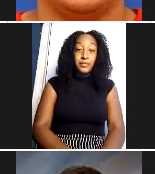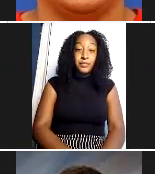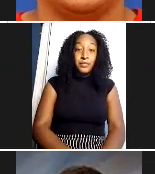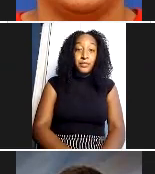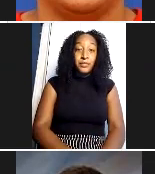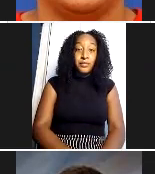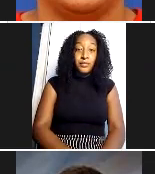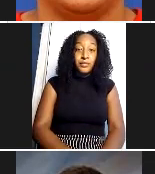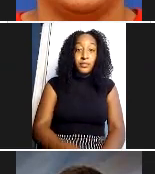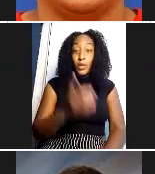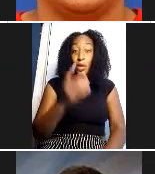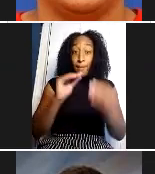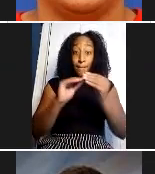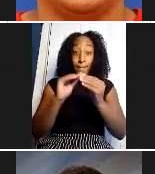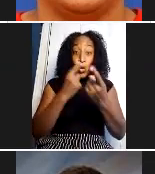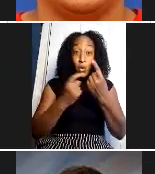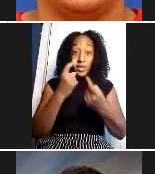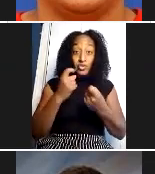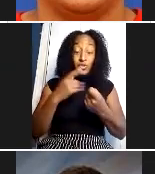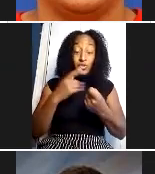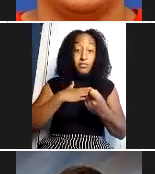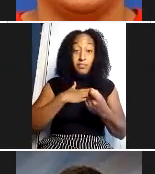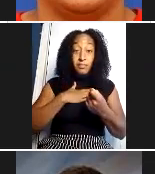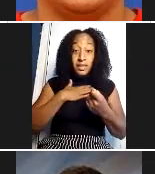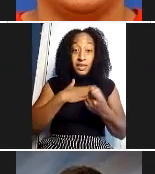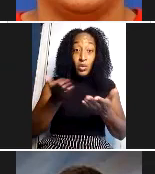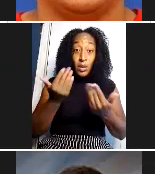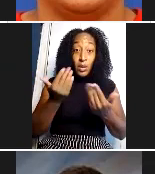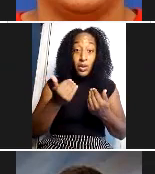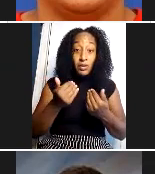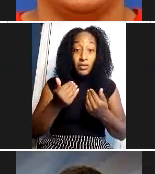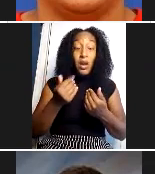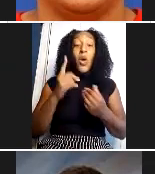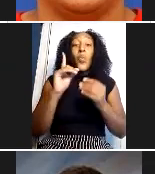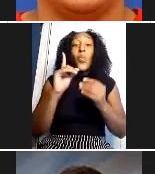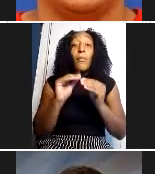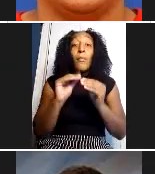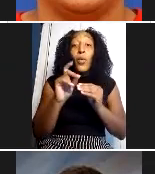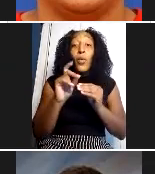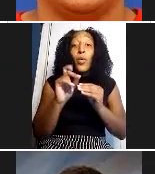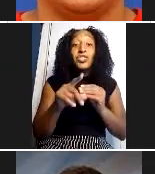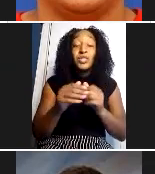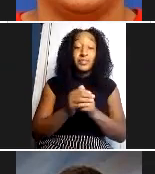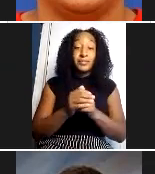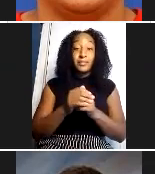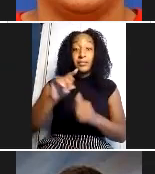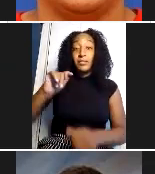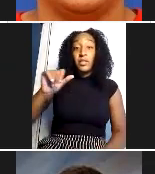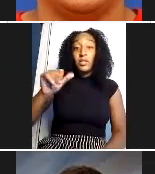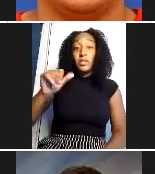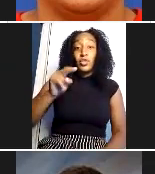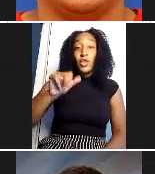Any other questions? Please feel free. I have one more. I'm sorry. Yes, I'm just trying to. As far as the